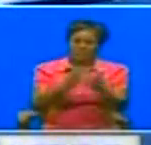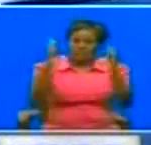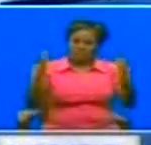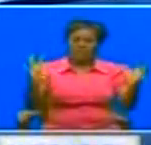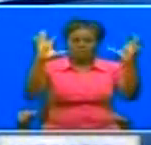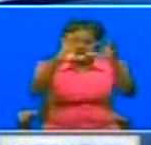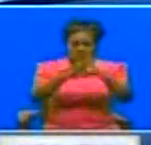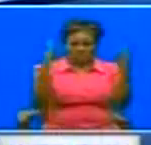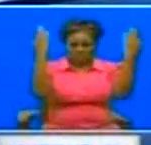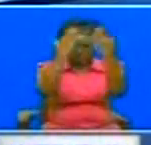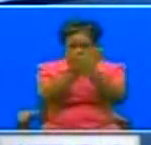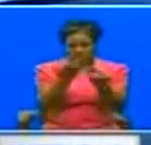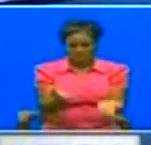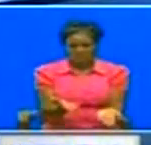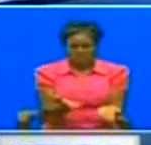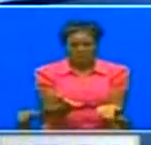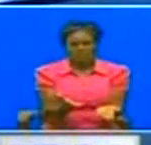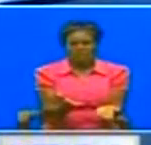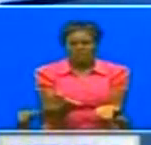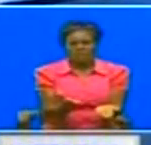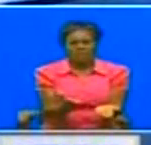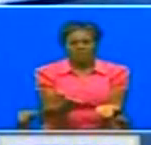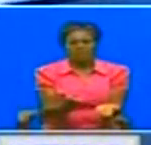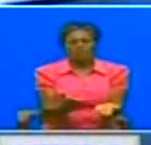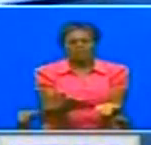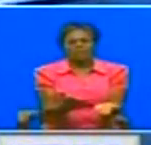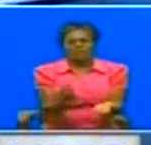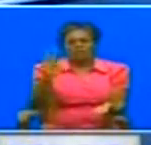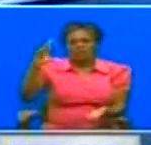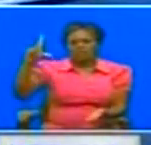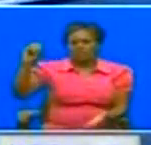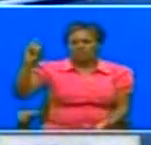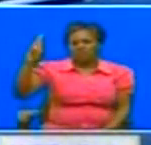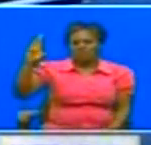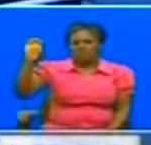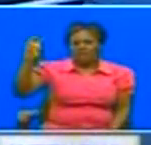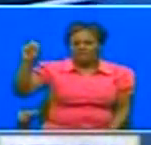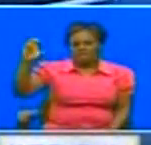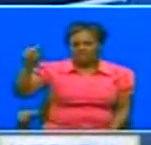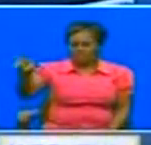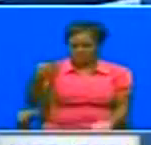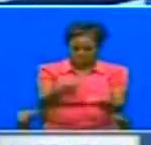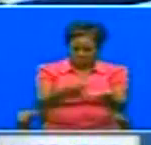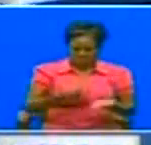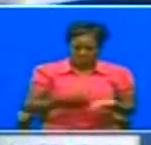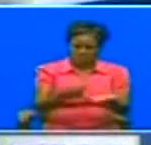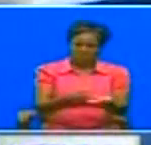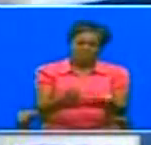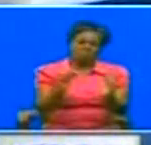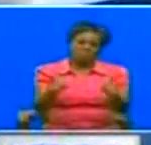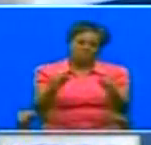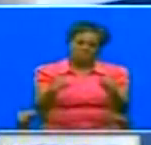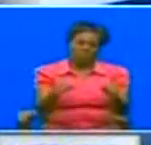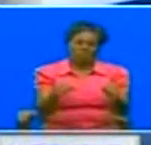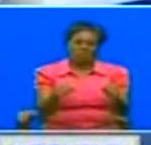us this evening, Sister Mary Owens from Nyumbani, as well as you, Florence, and I'm from NEFAC. This is a discussion that perhaps should have